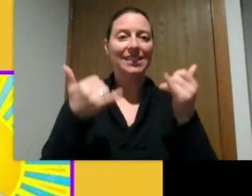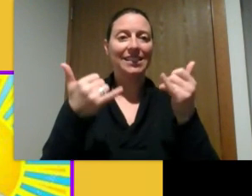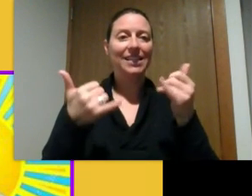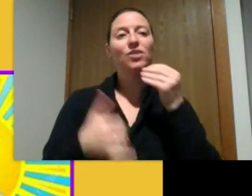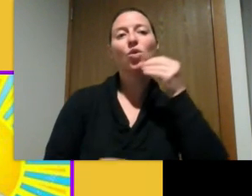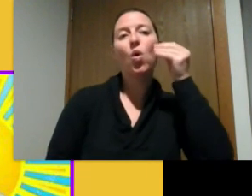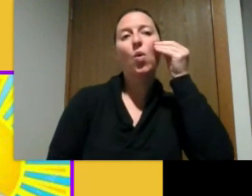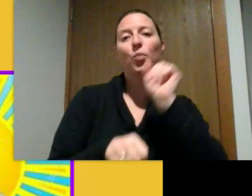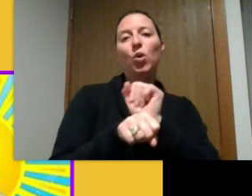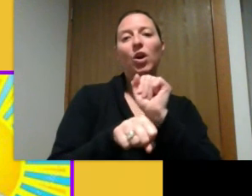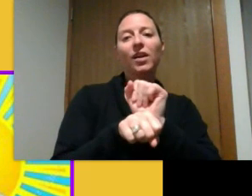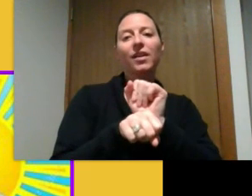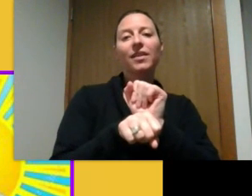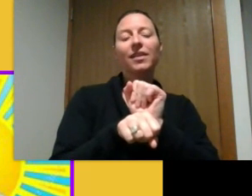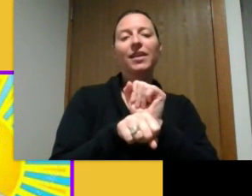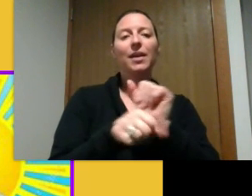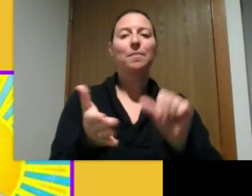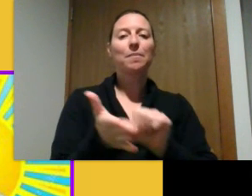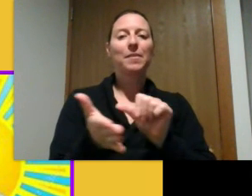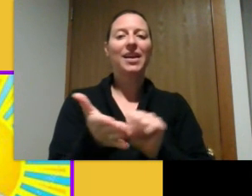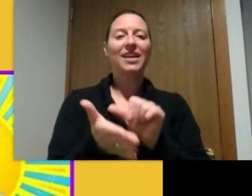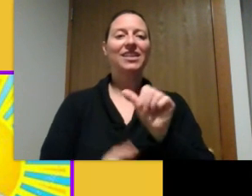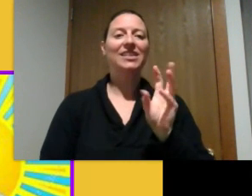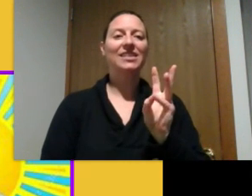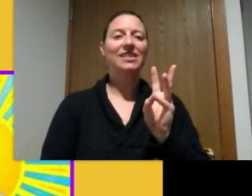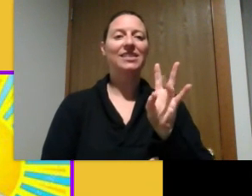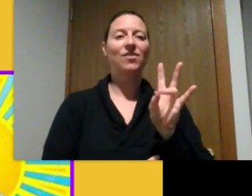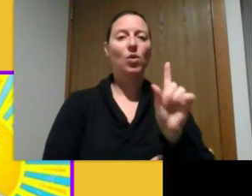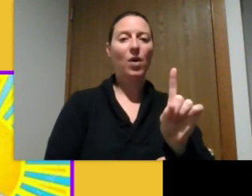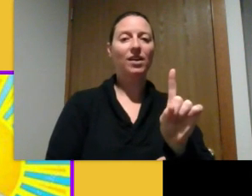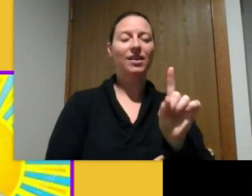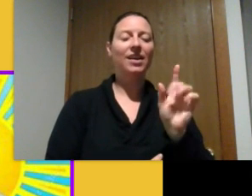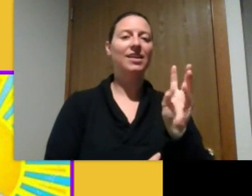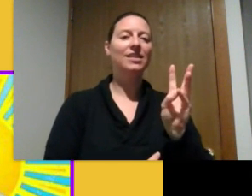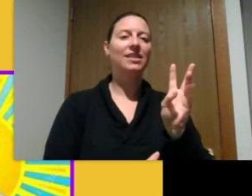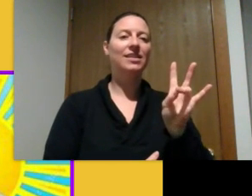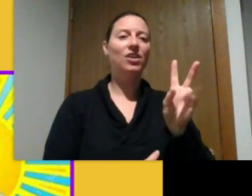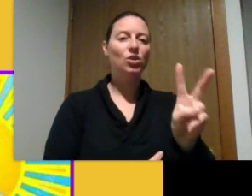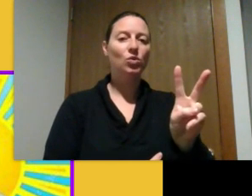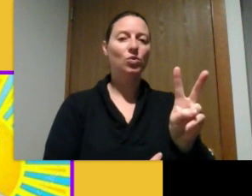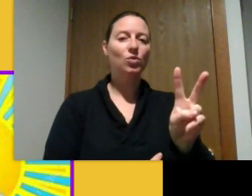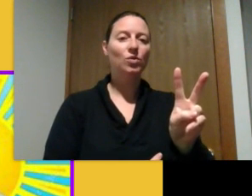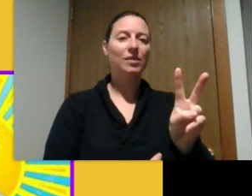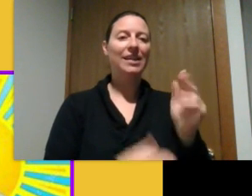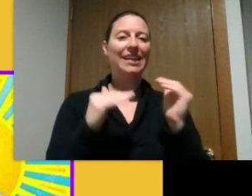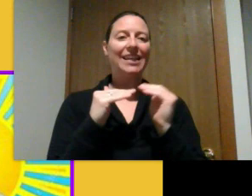671 and 672, evens only. Good luck. Let me know if you have any questions.